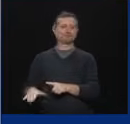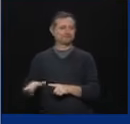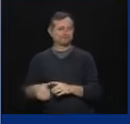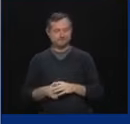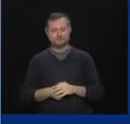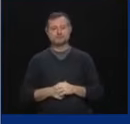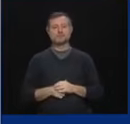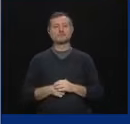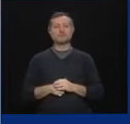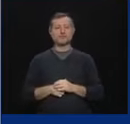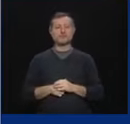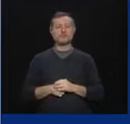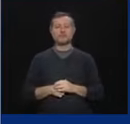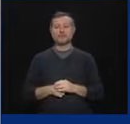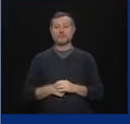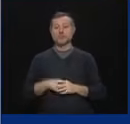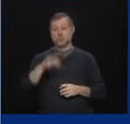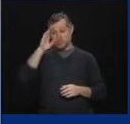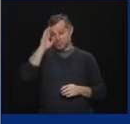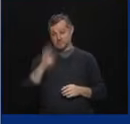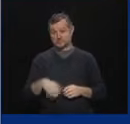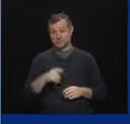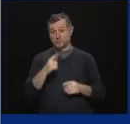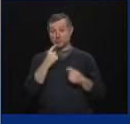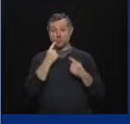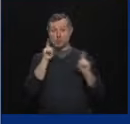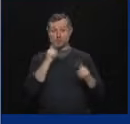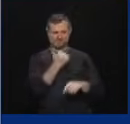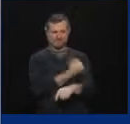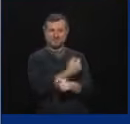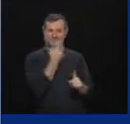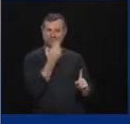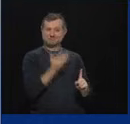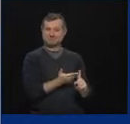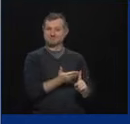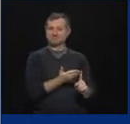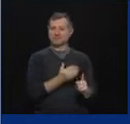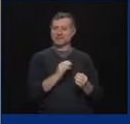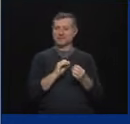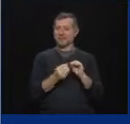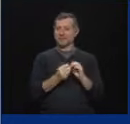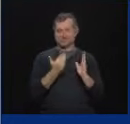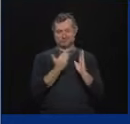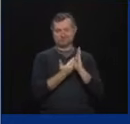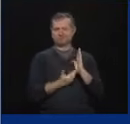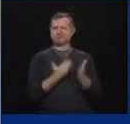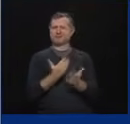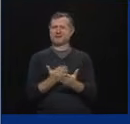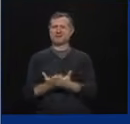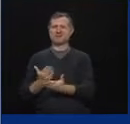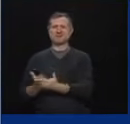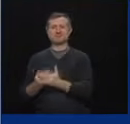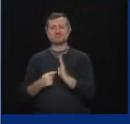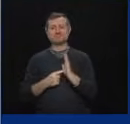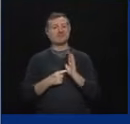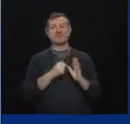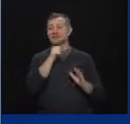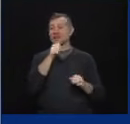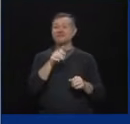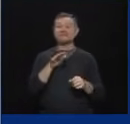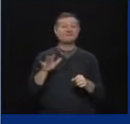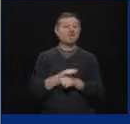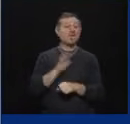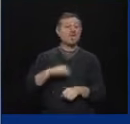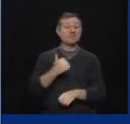And we know that vaccines work. Here are the numbers. If you're not fully vaccinated, you're 10 times more likely to be